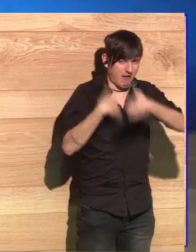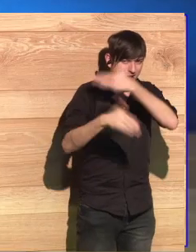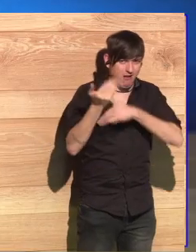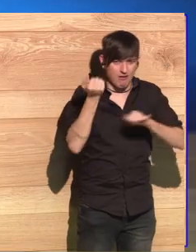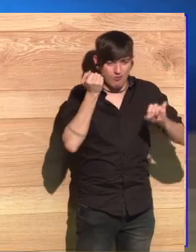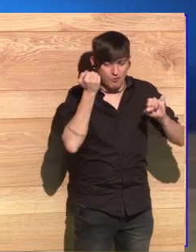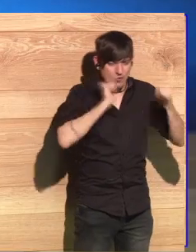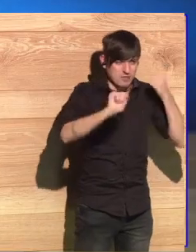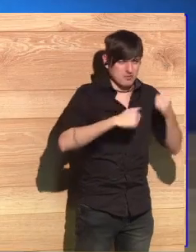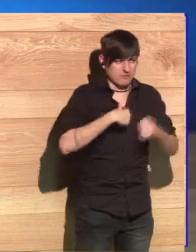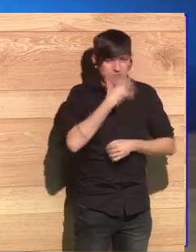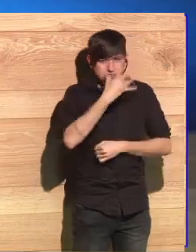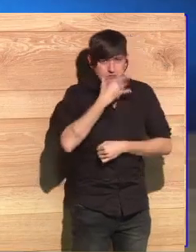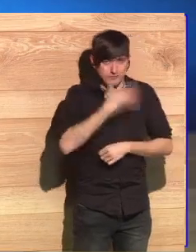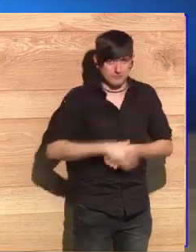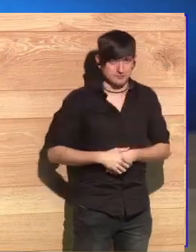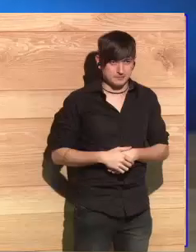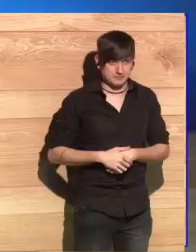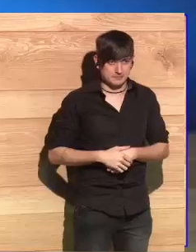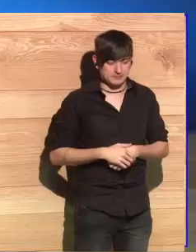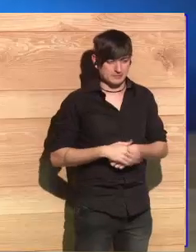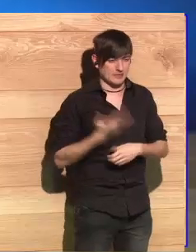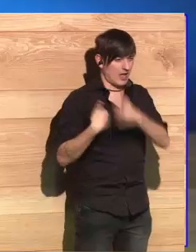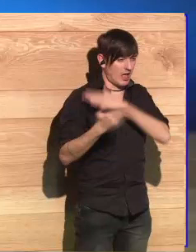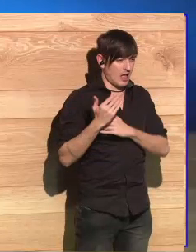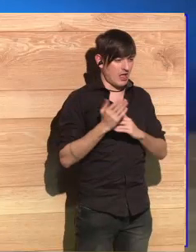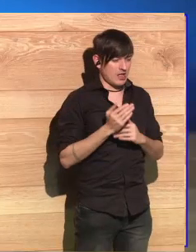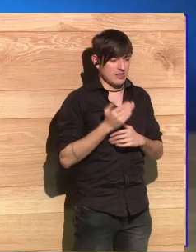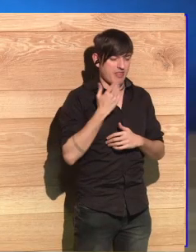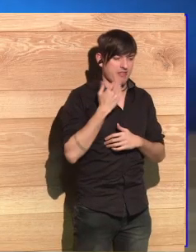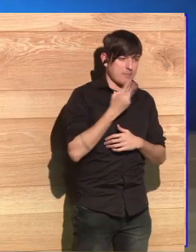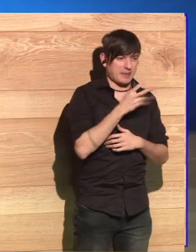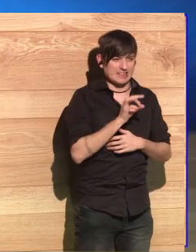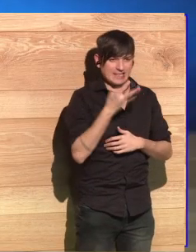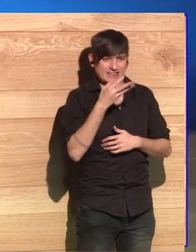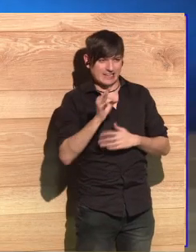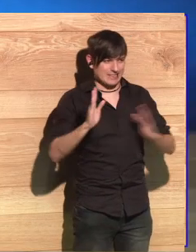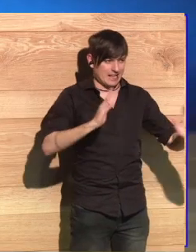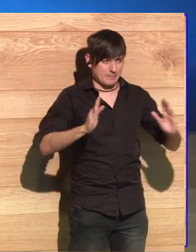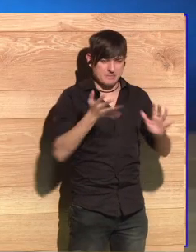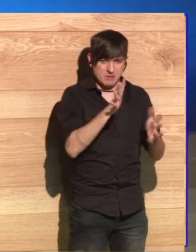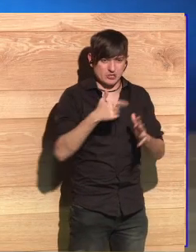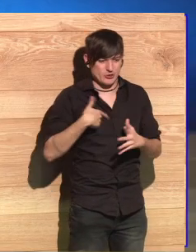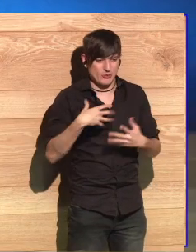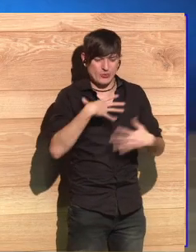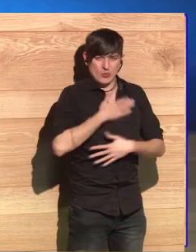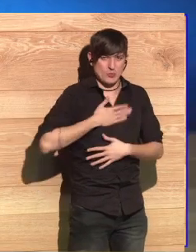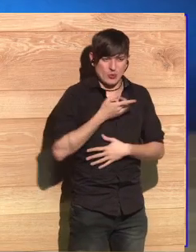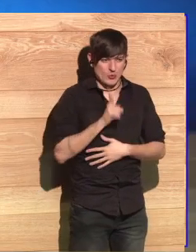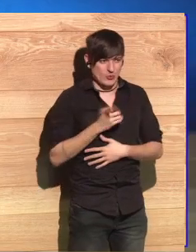I engaged in when I was in my 20s and 30s. I just didn't feel comfortable facing the person that I used to